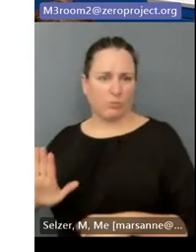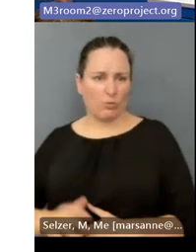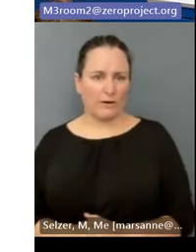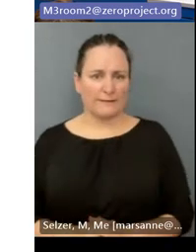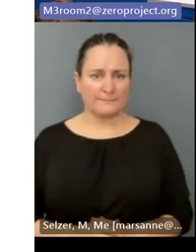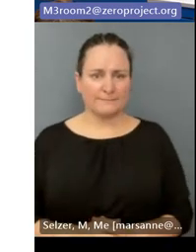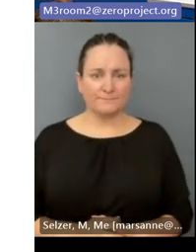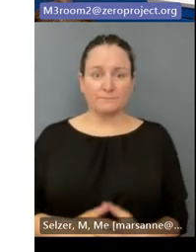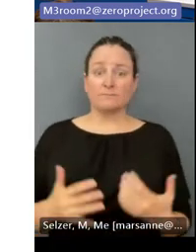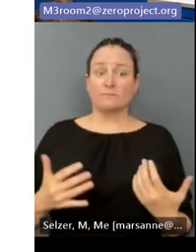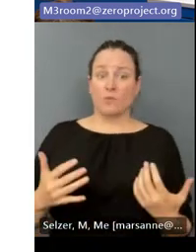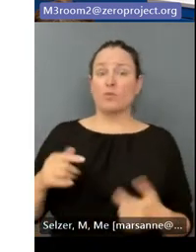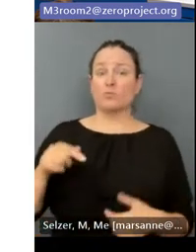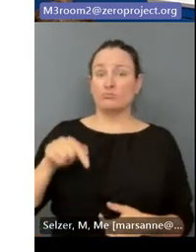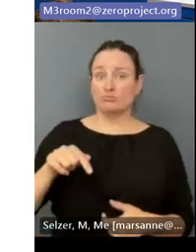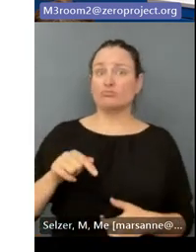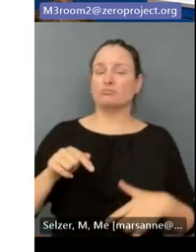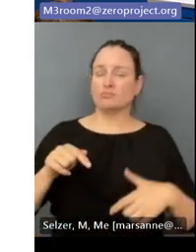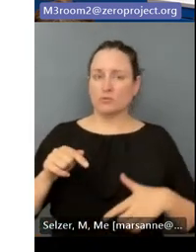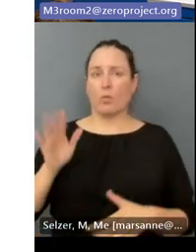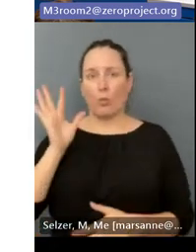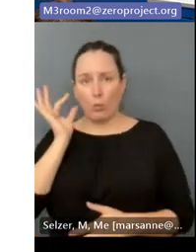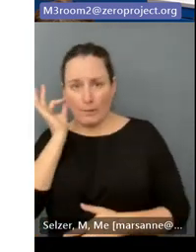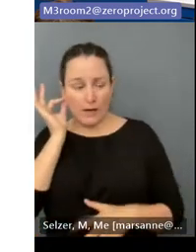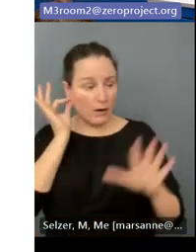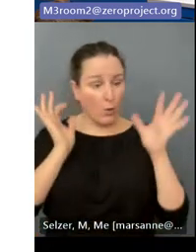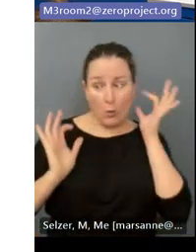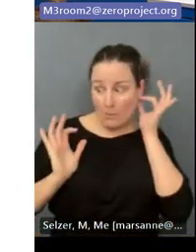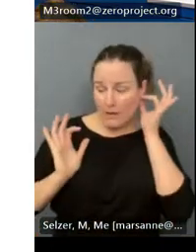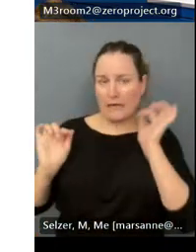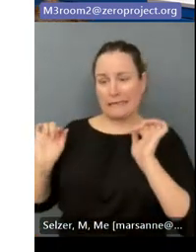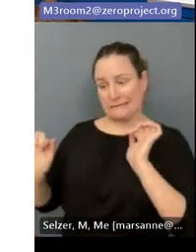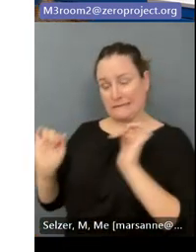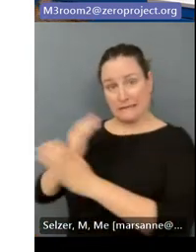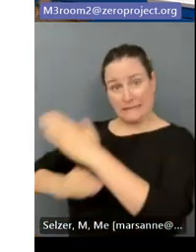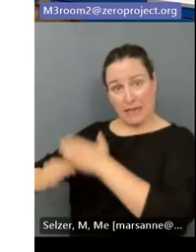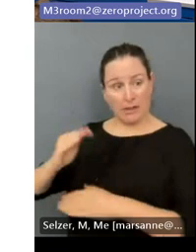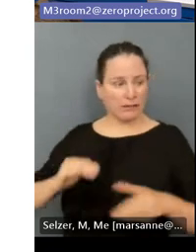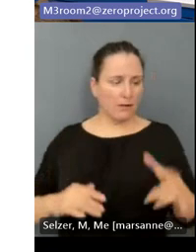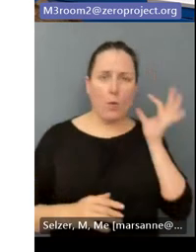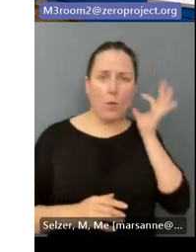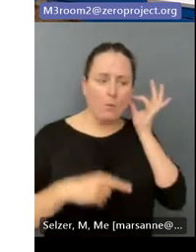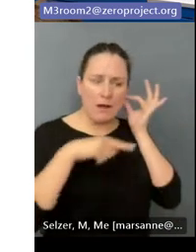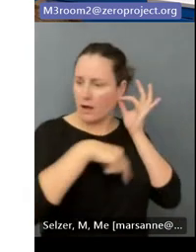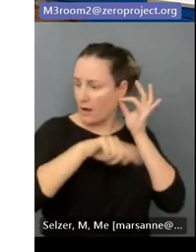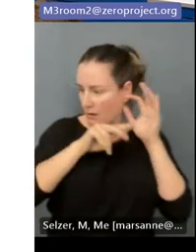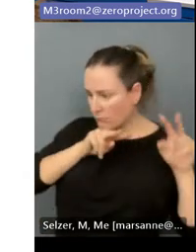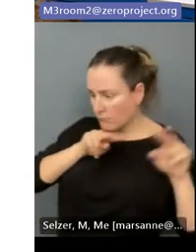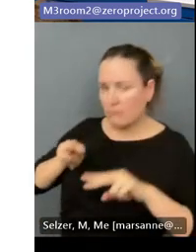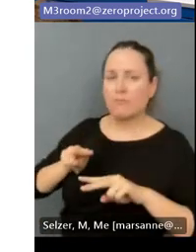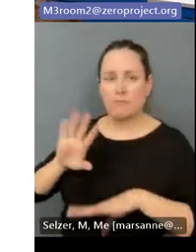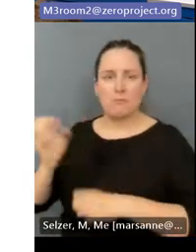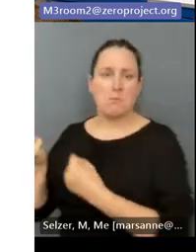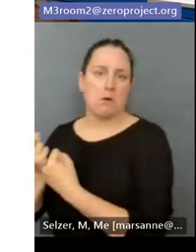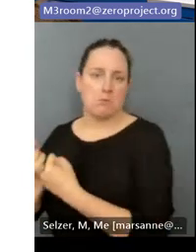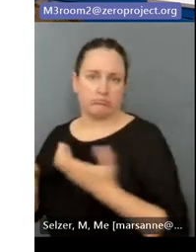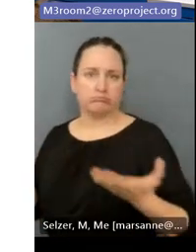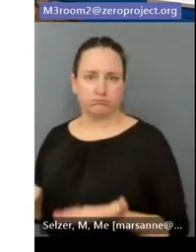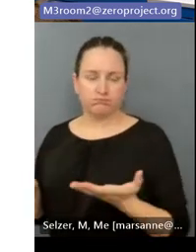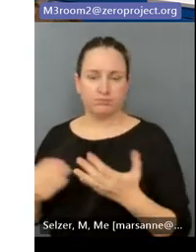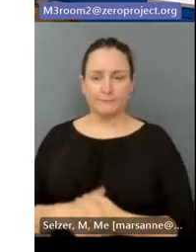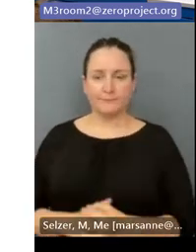web who support women for women with disability. We will also generate a new strategy to